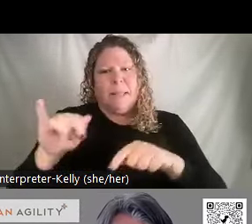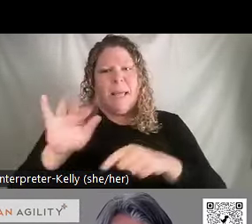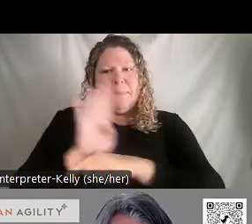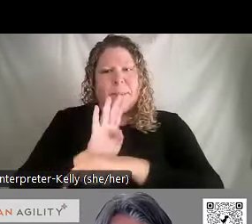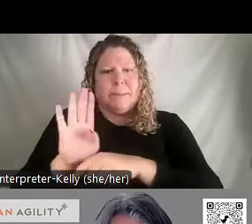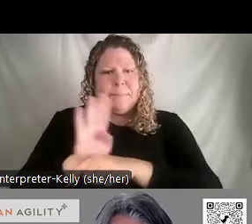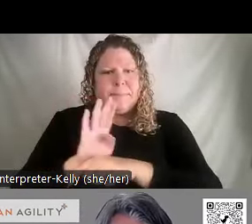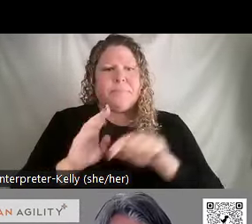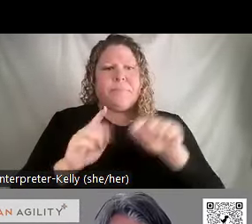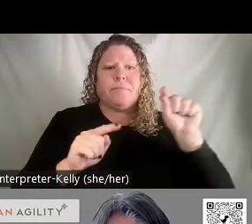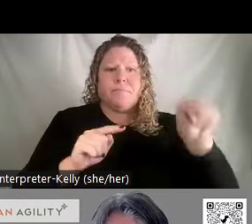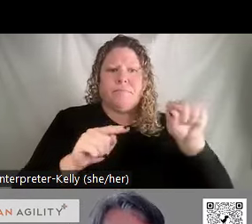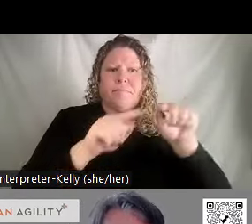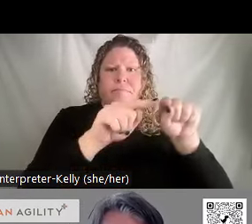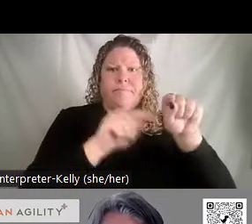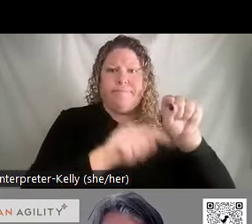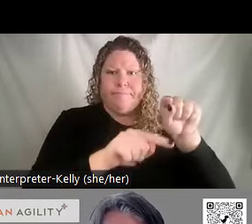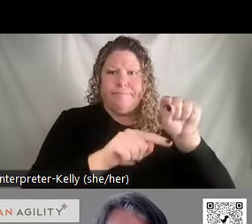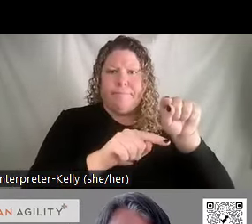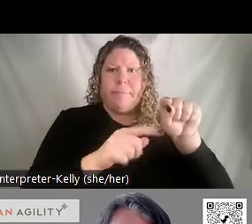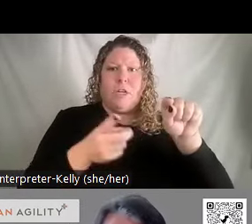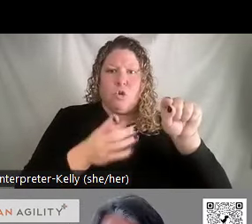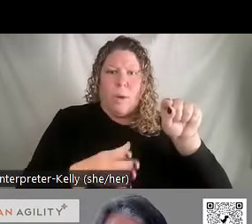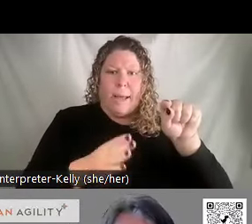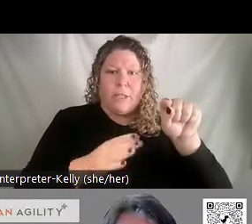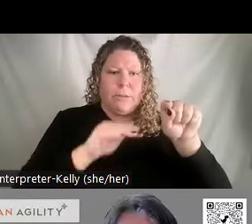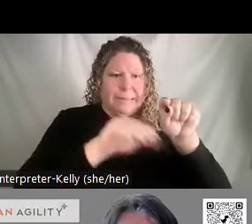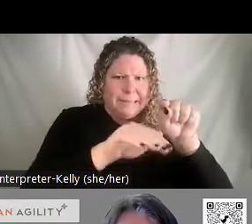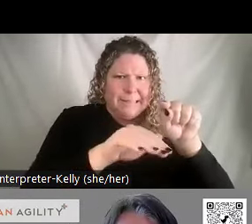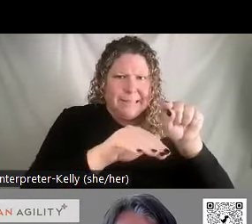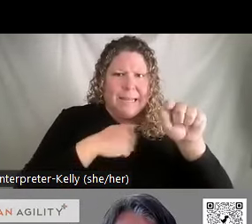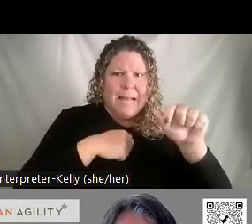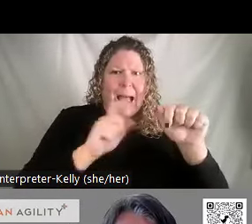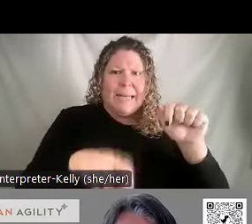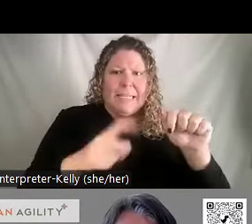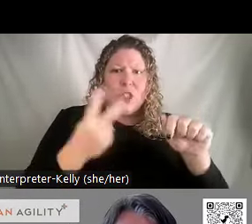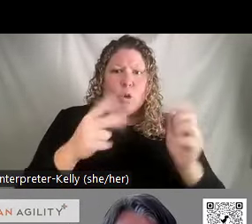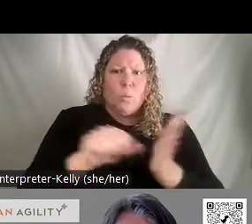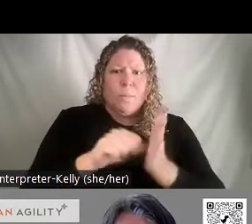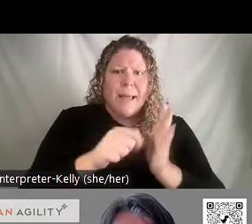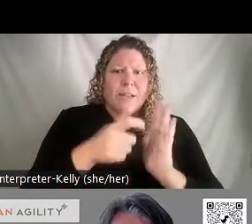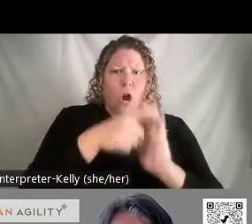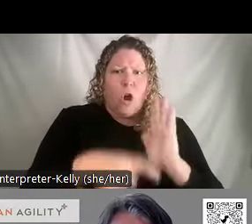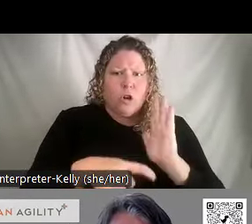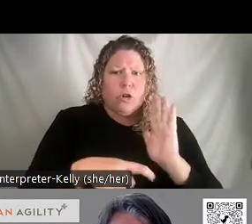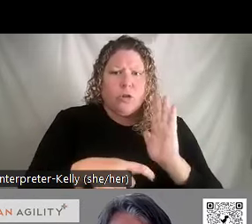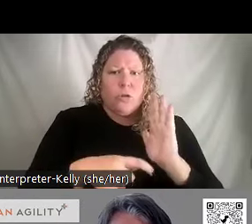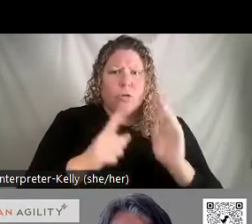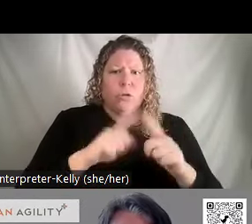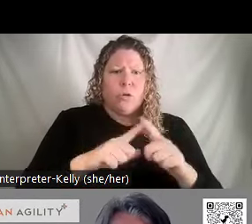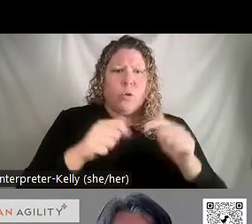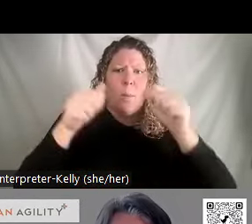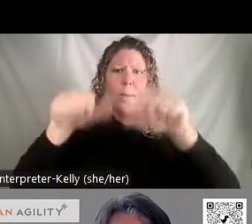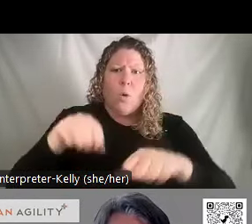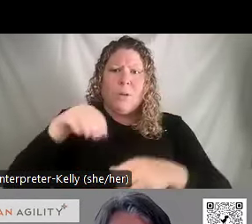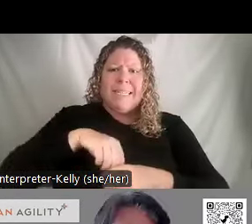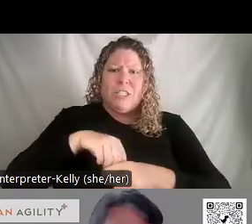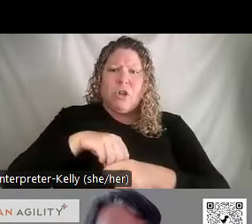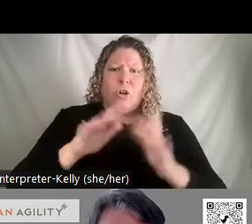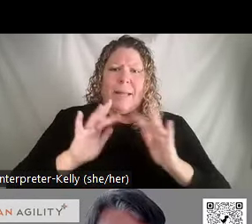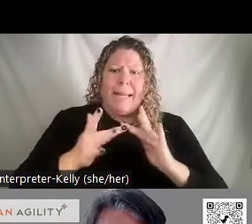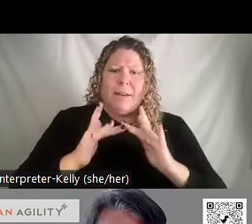says to the director of this big transformation project, "Hey, I need a 2-page article to post on our intranet to tell